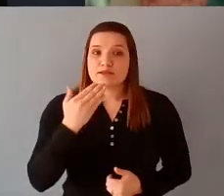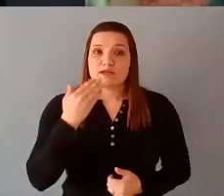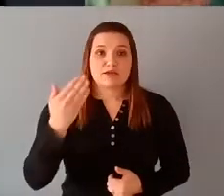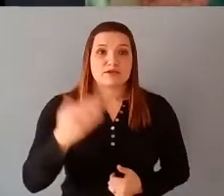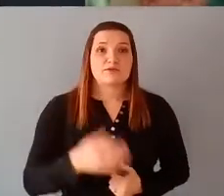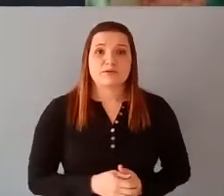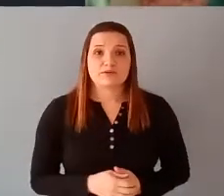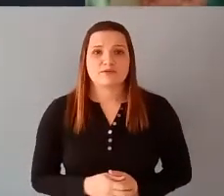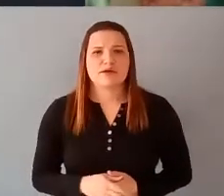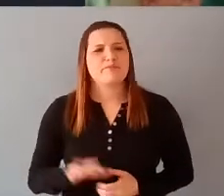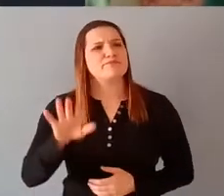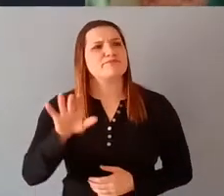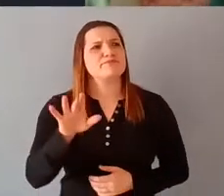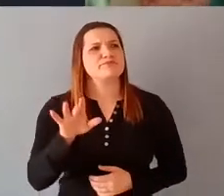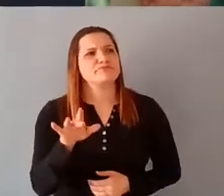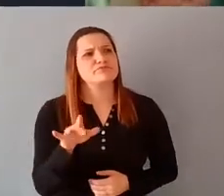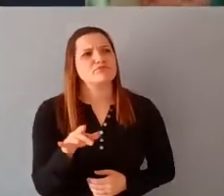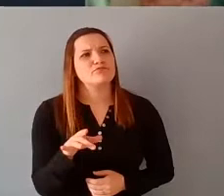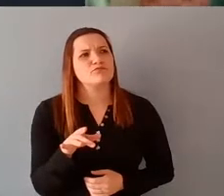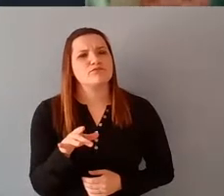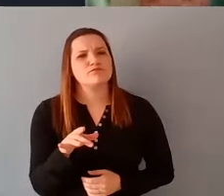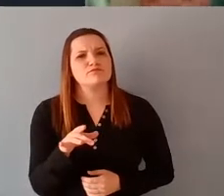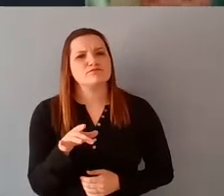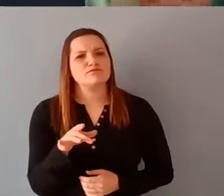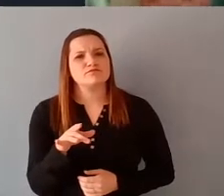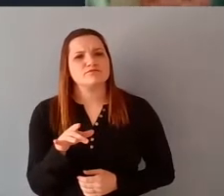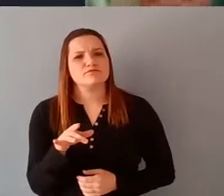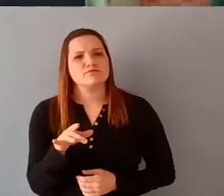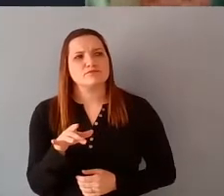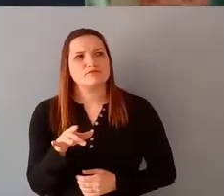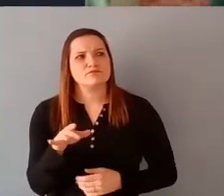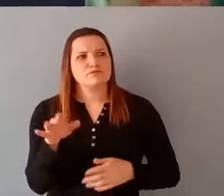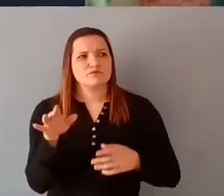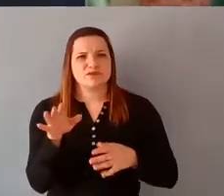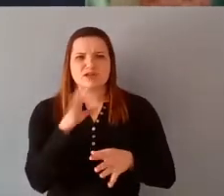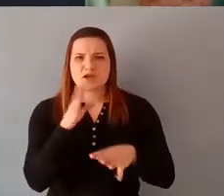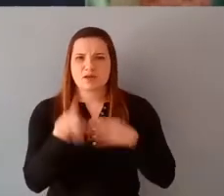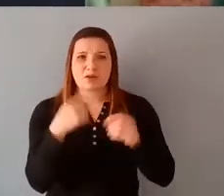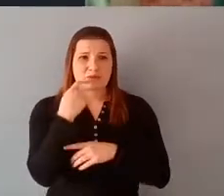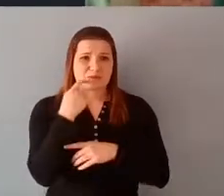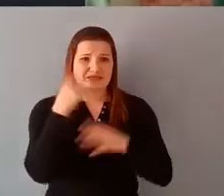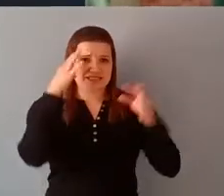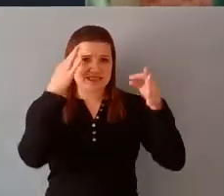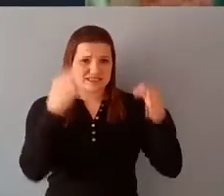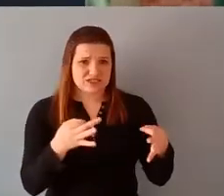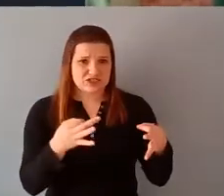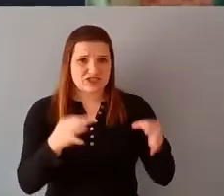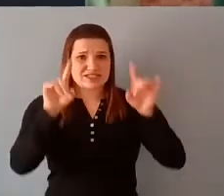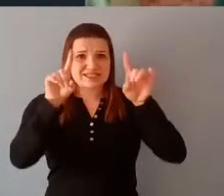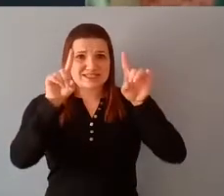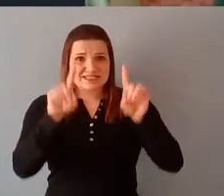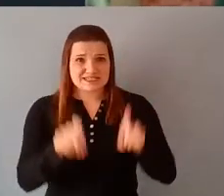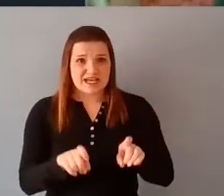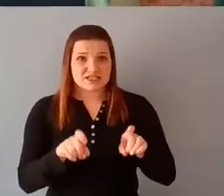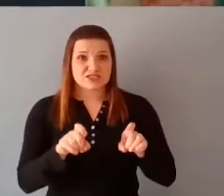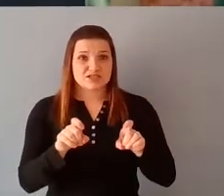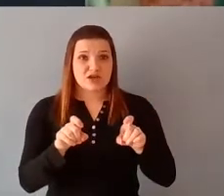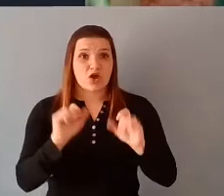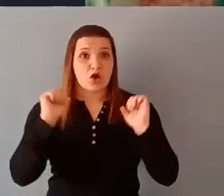Gary. So can you speak to the recent decision to COVID test all admissions?